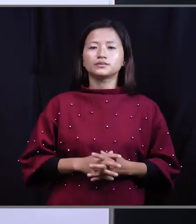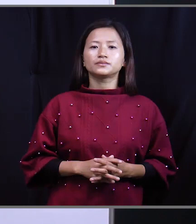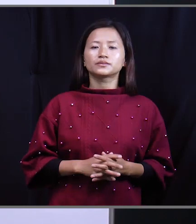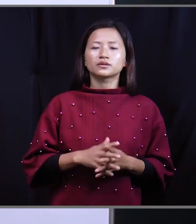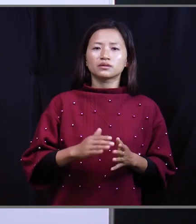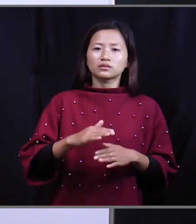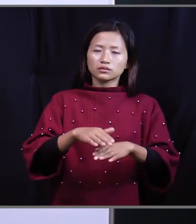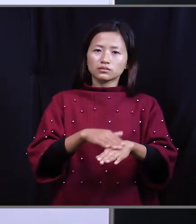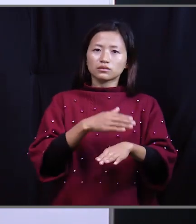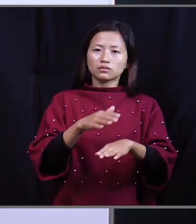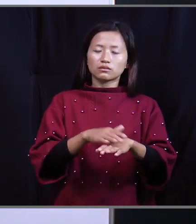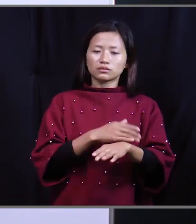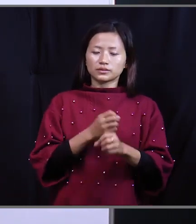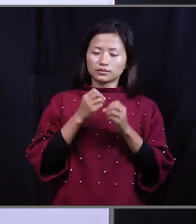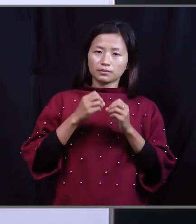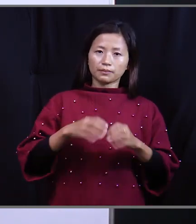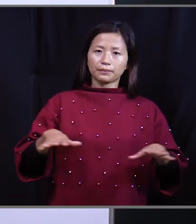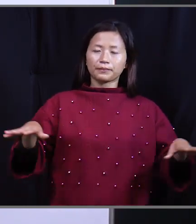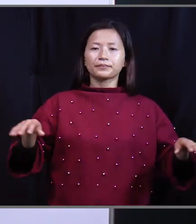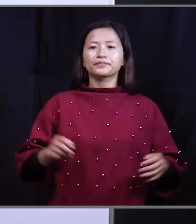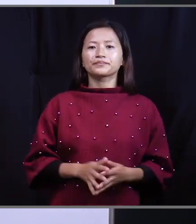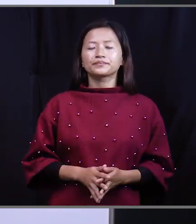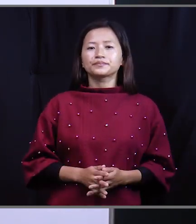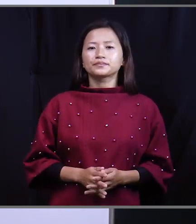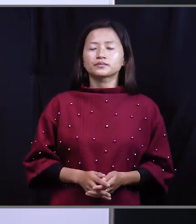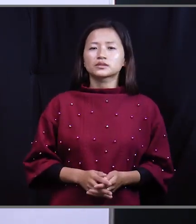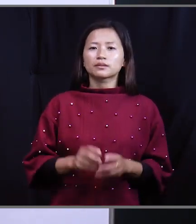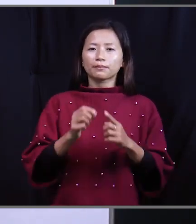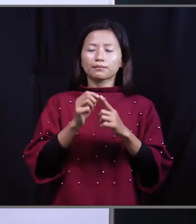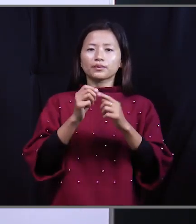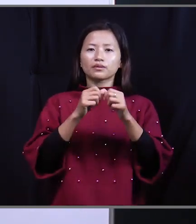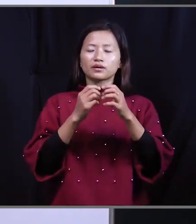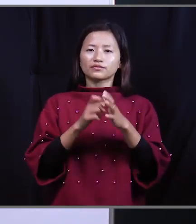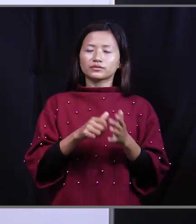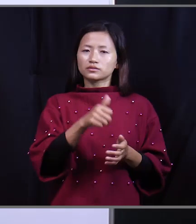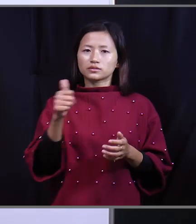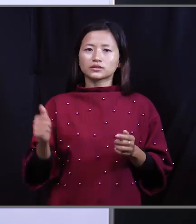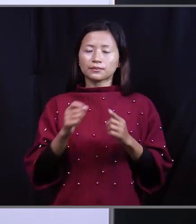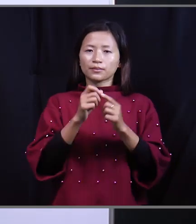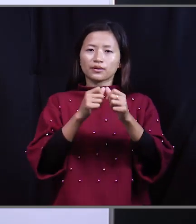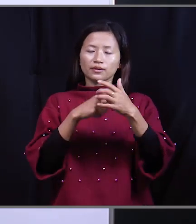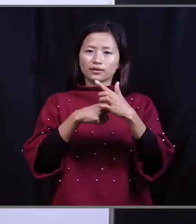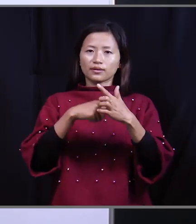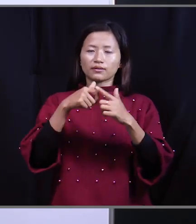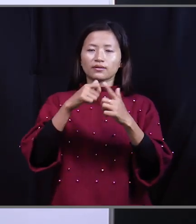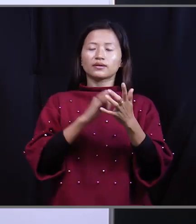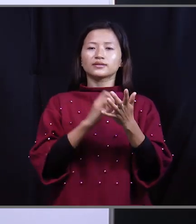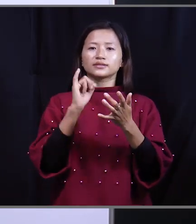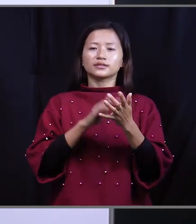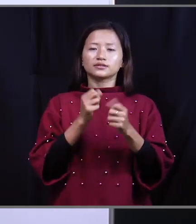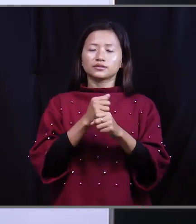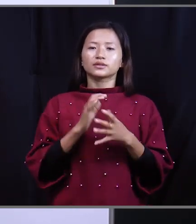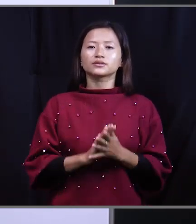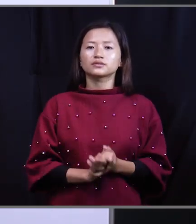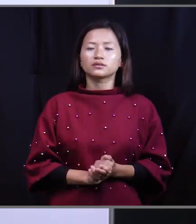slowly disappearing. Remember that. After this pachytene stage, where crossing over of the chromatid